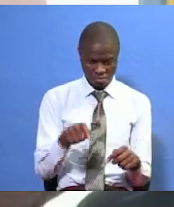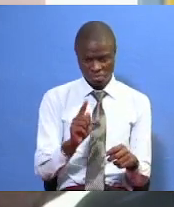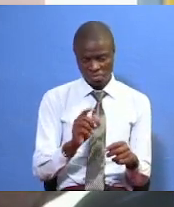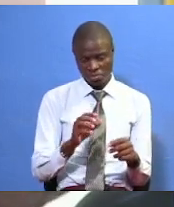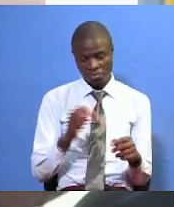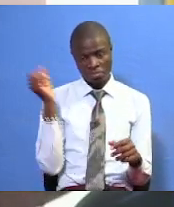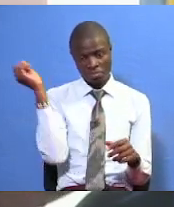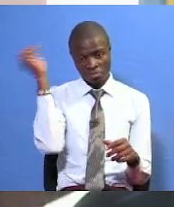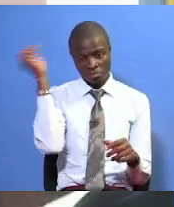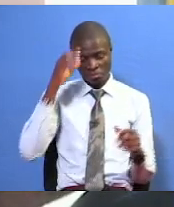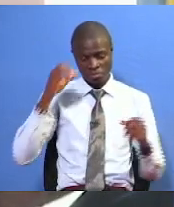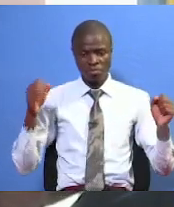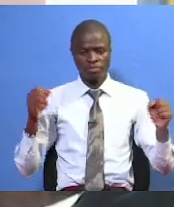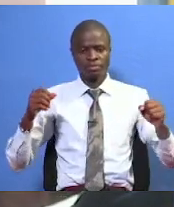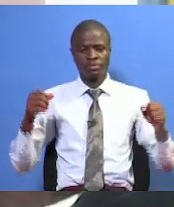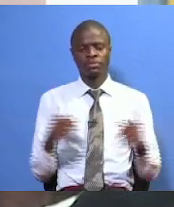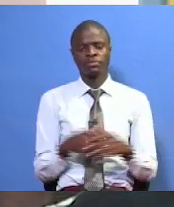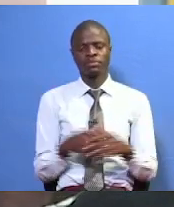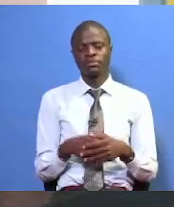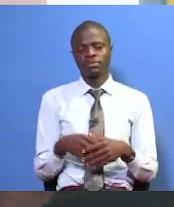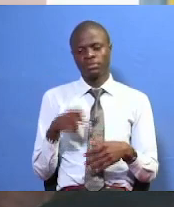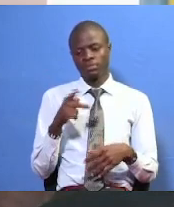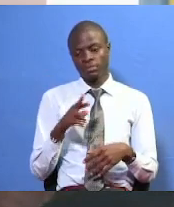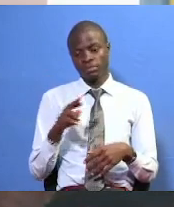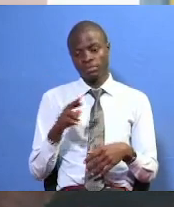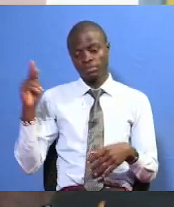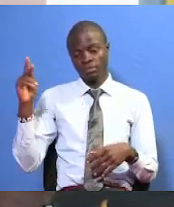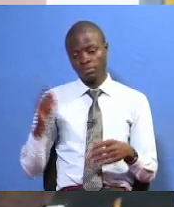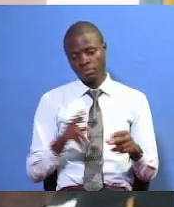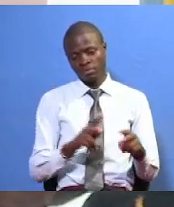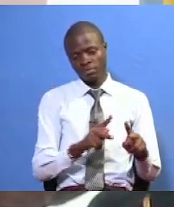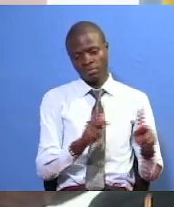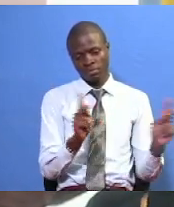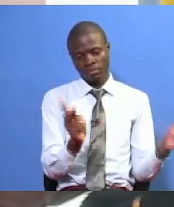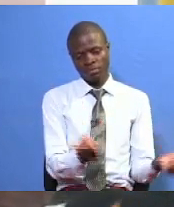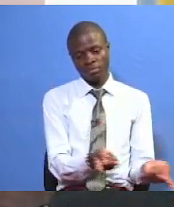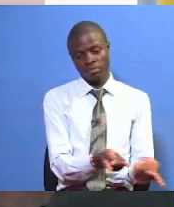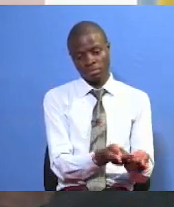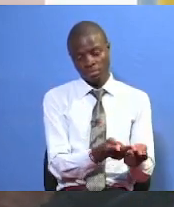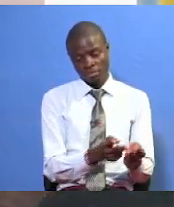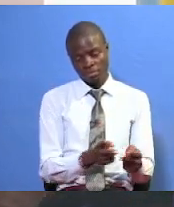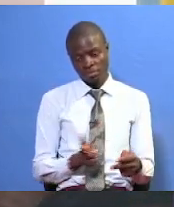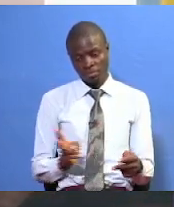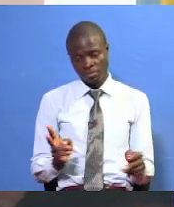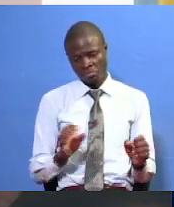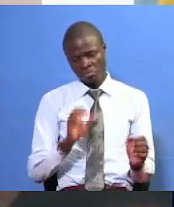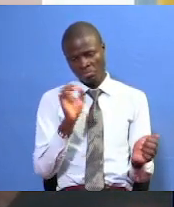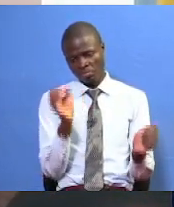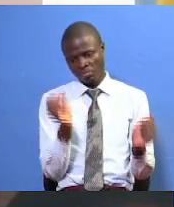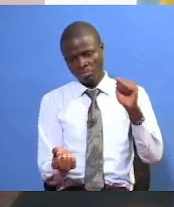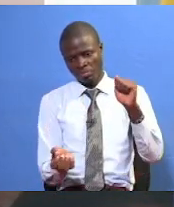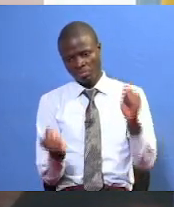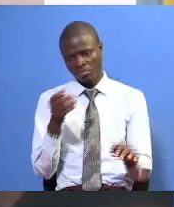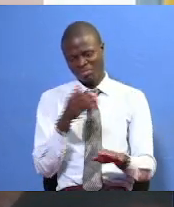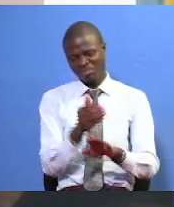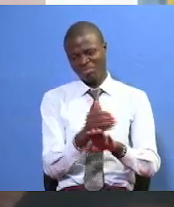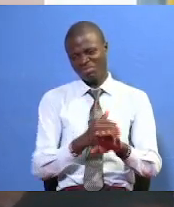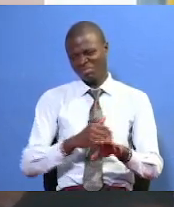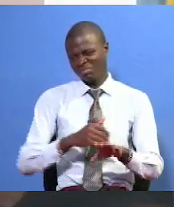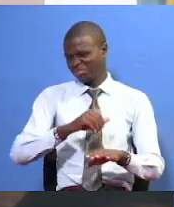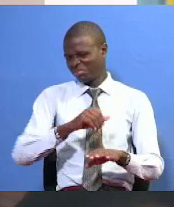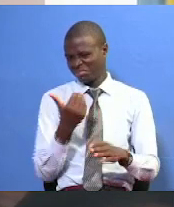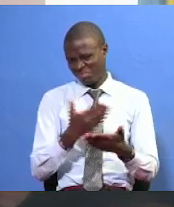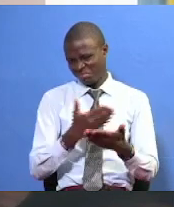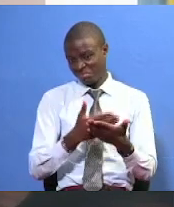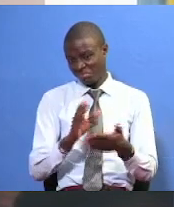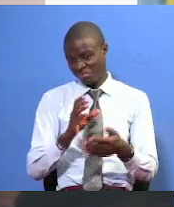you'll find public vehicles from all parts of Kenya hired specifically to ferry our fellow village mates to this auspicious